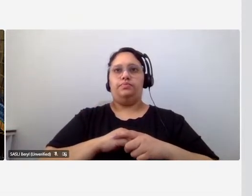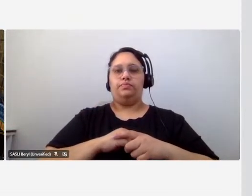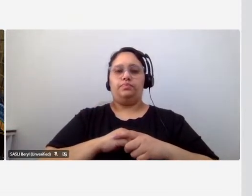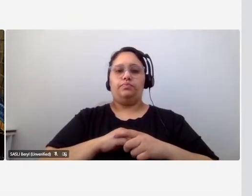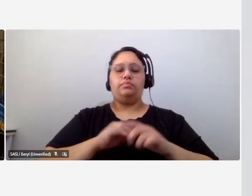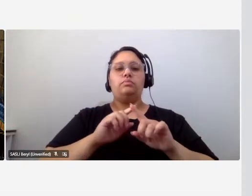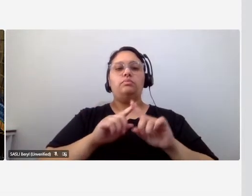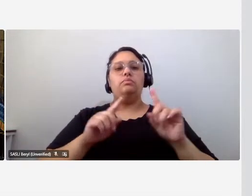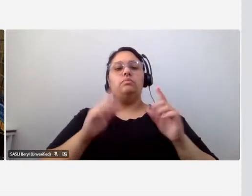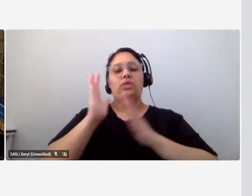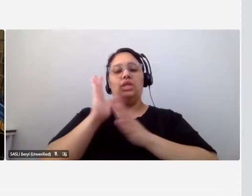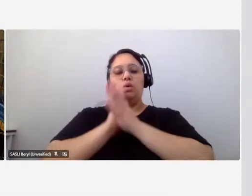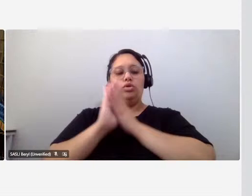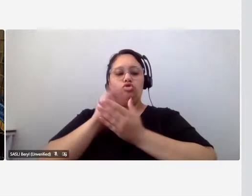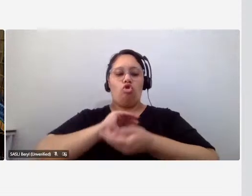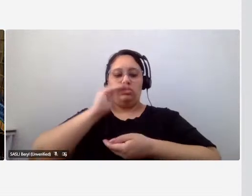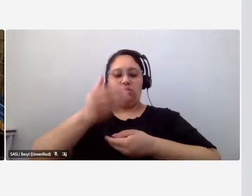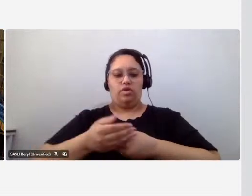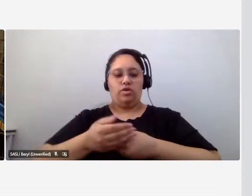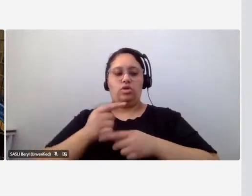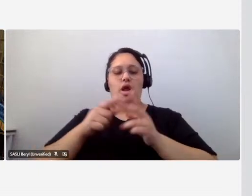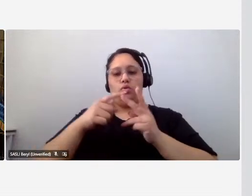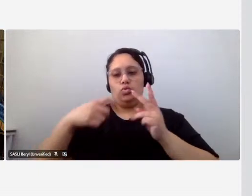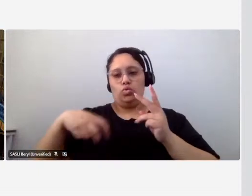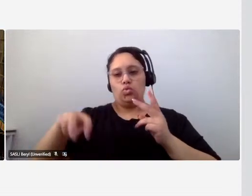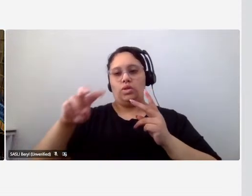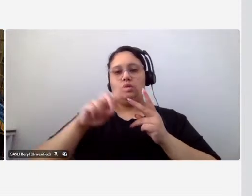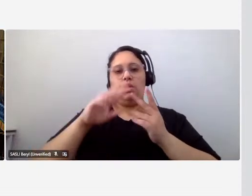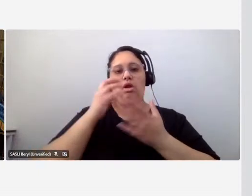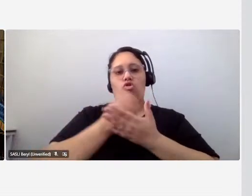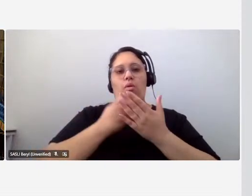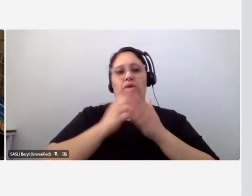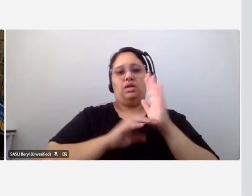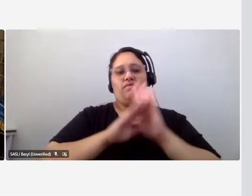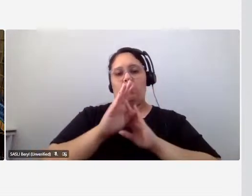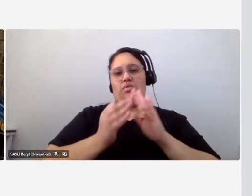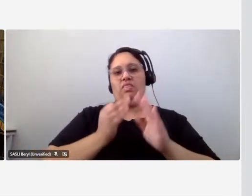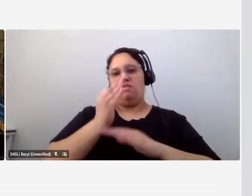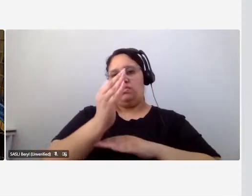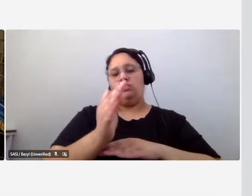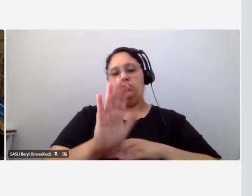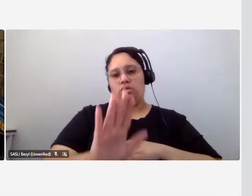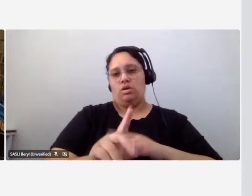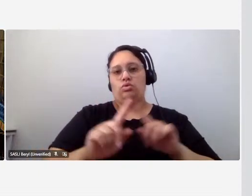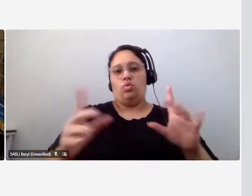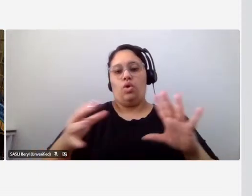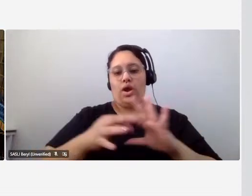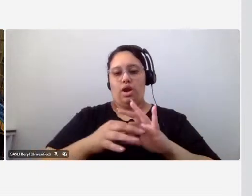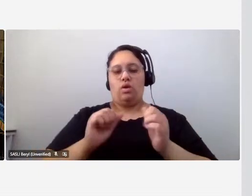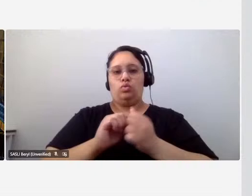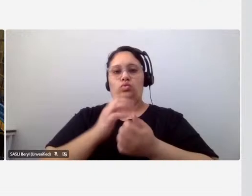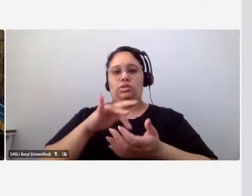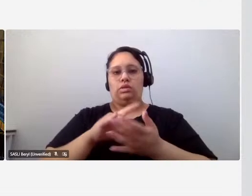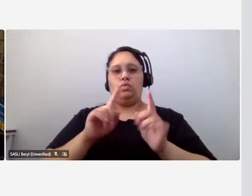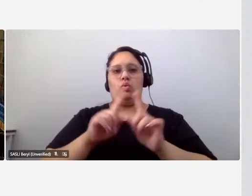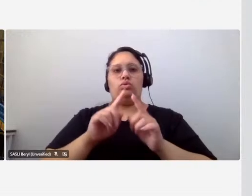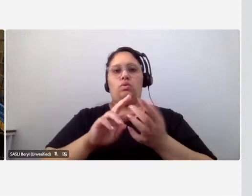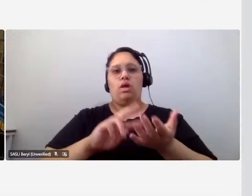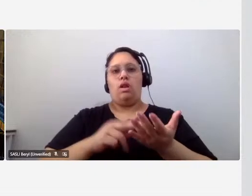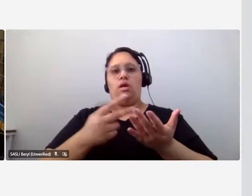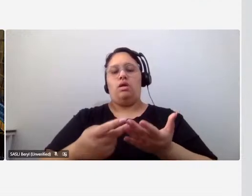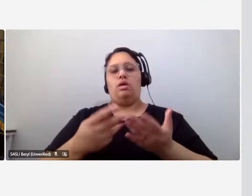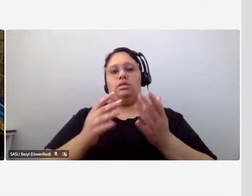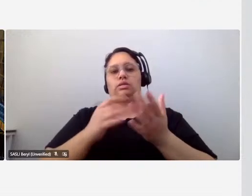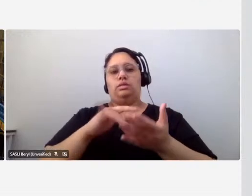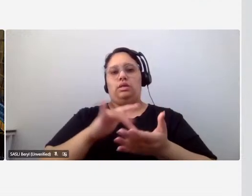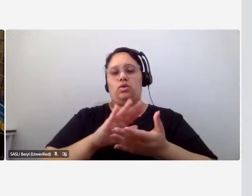heritage conservation, but also in terms of tourism and economic development in the future. Connected to those sites are also interpretation centers.